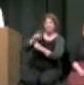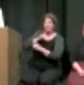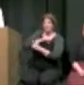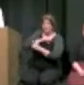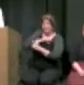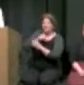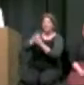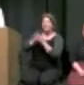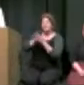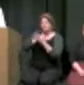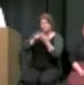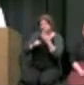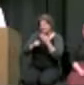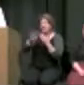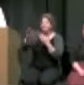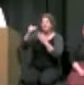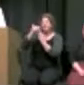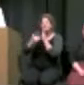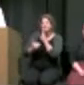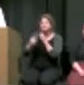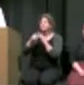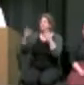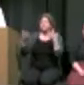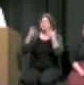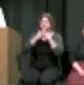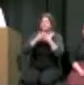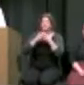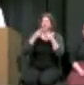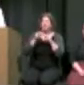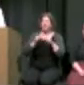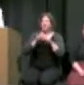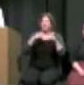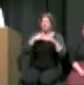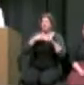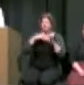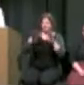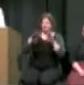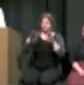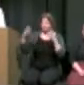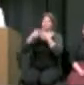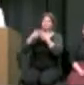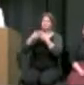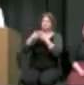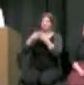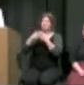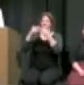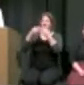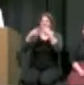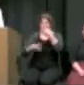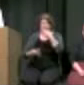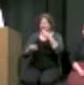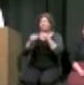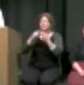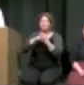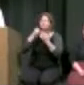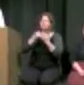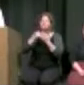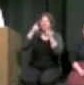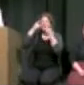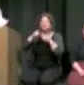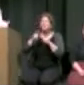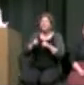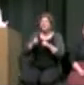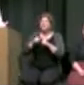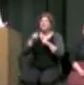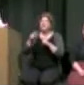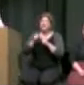within the area of concern. And underneath the Great Lakes Legacy Act, we have project agreements. And that's the agreement with